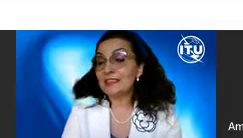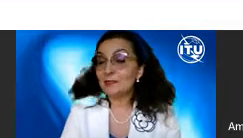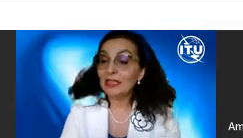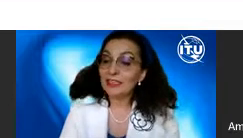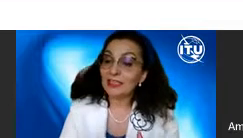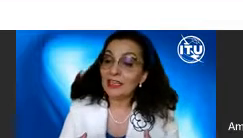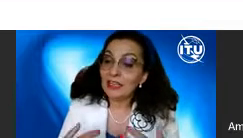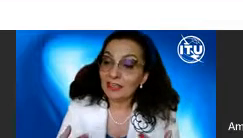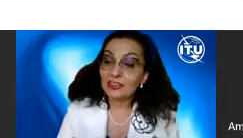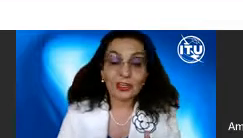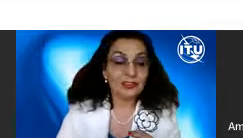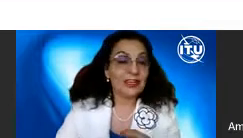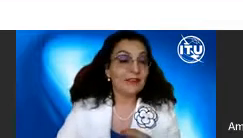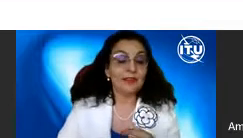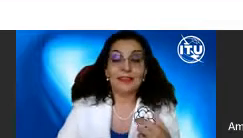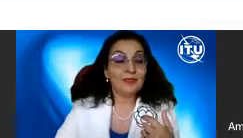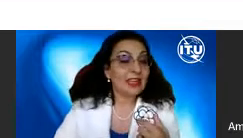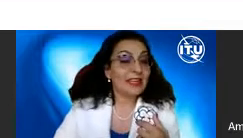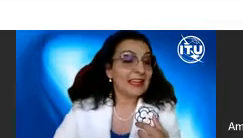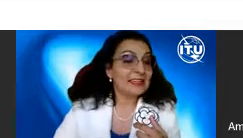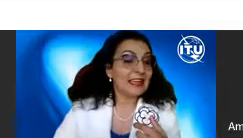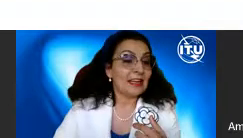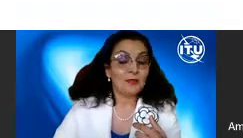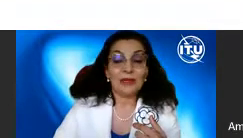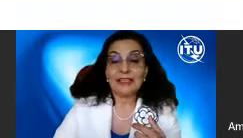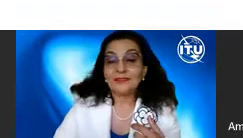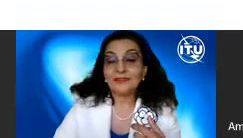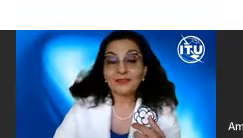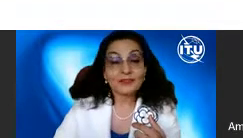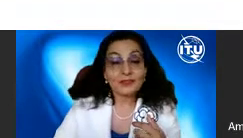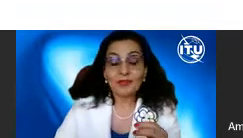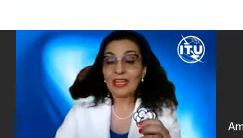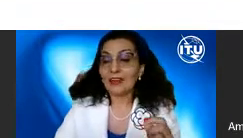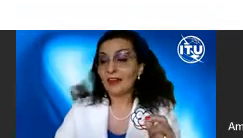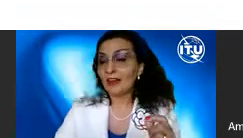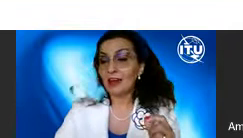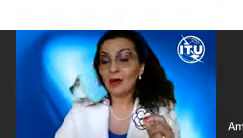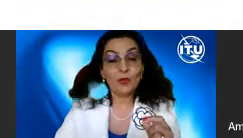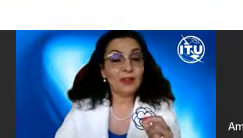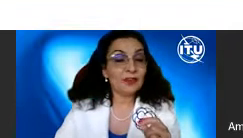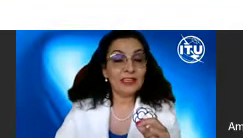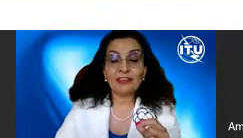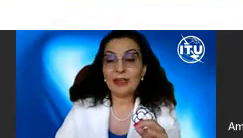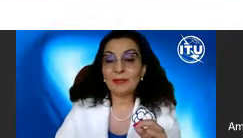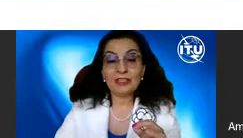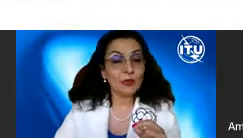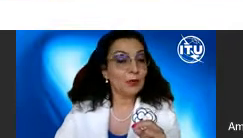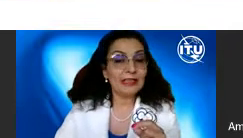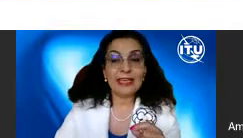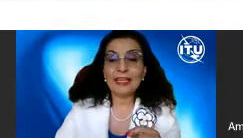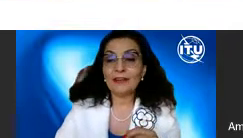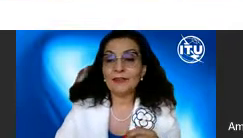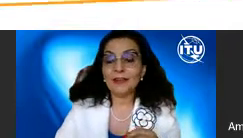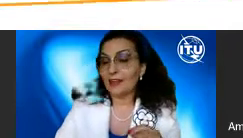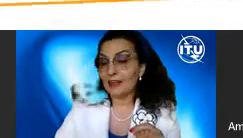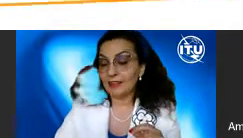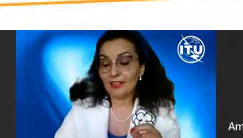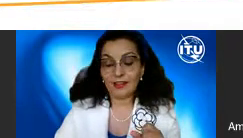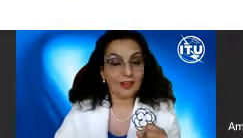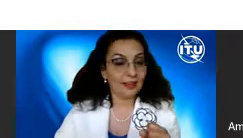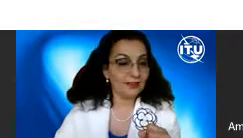digital accessibility at country level. Next slide, please. With your agreement, we will